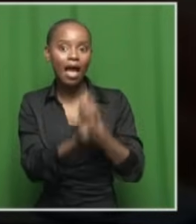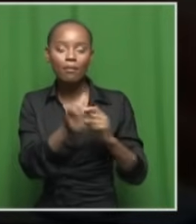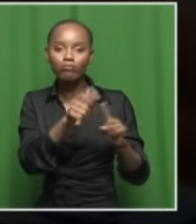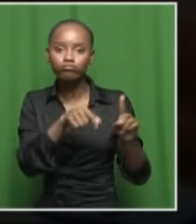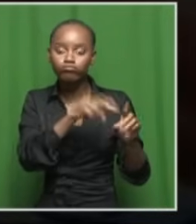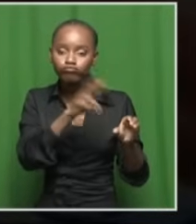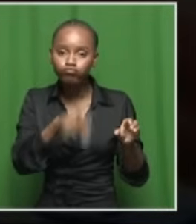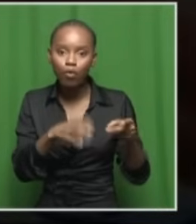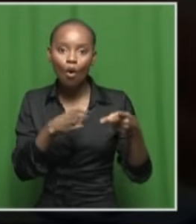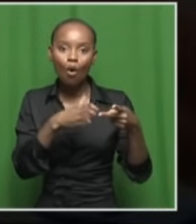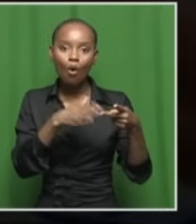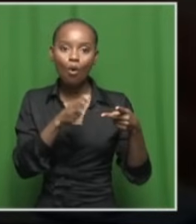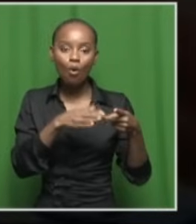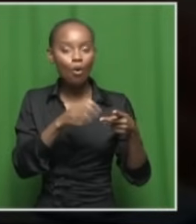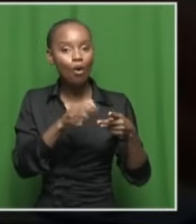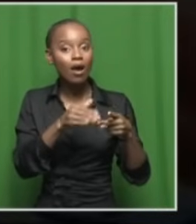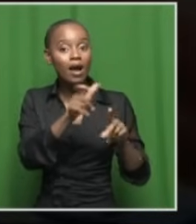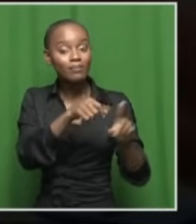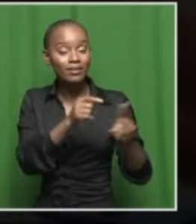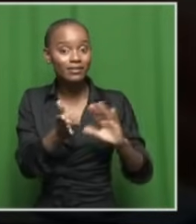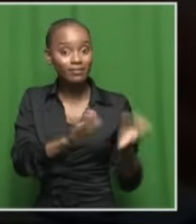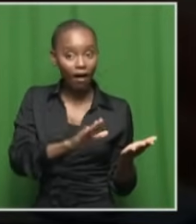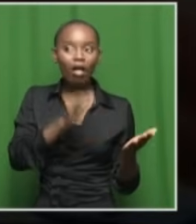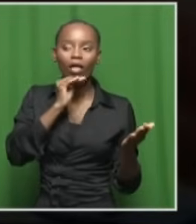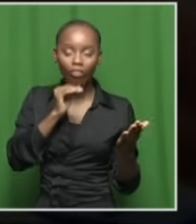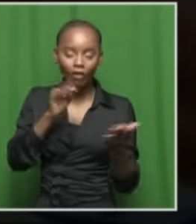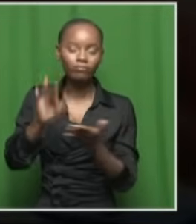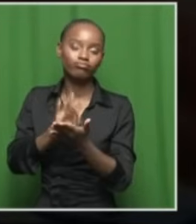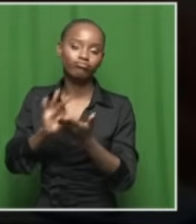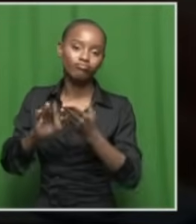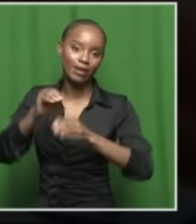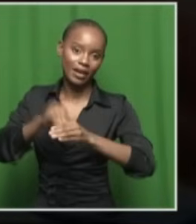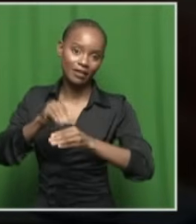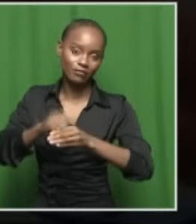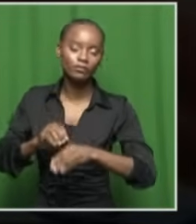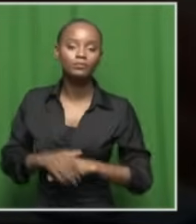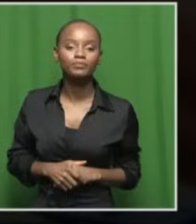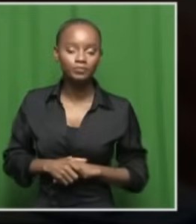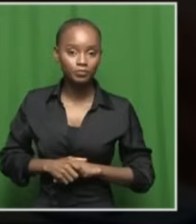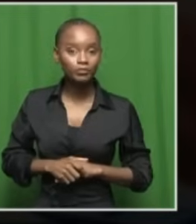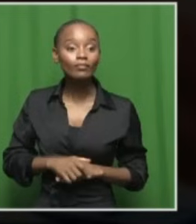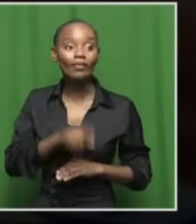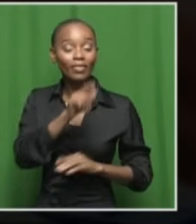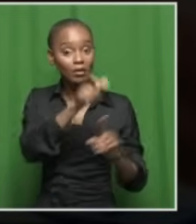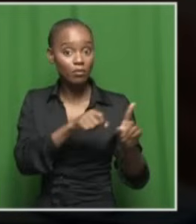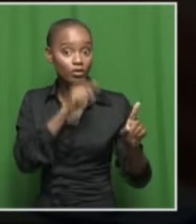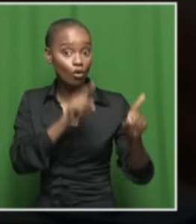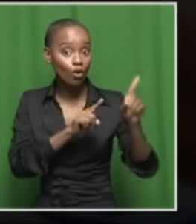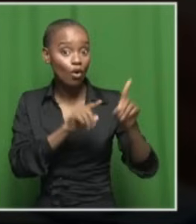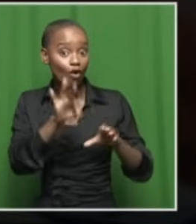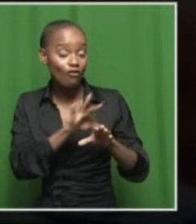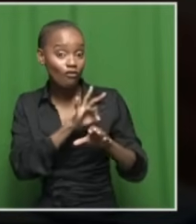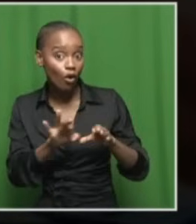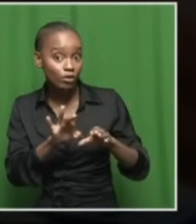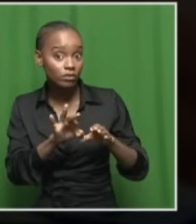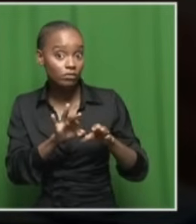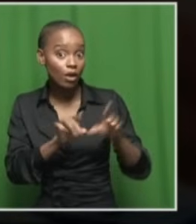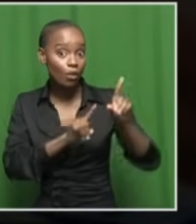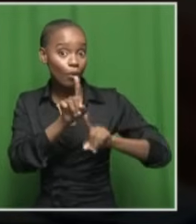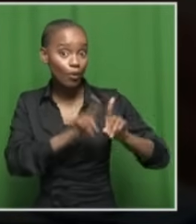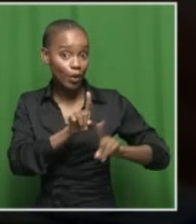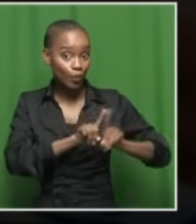because in the ward we use the first past the post, which means the winner takes all. Looking